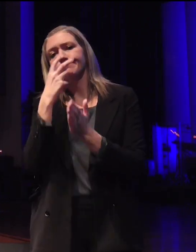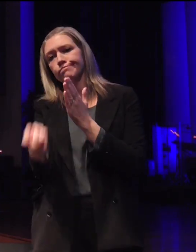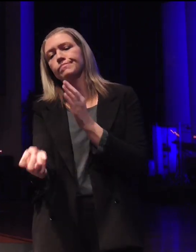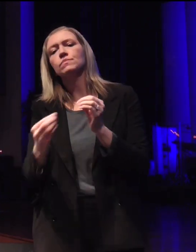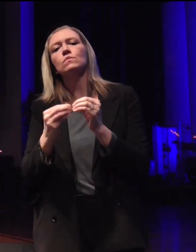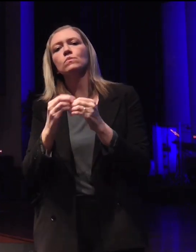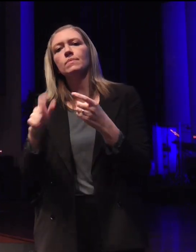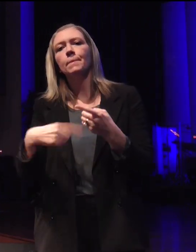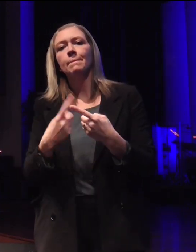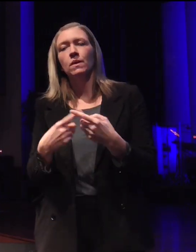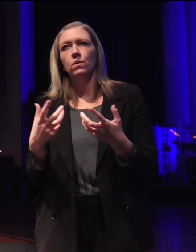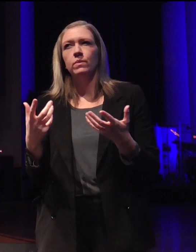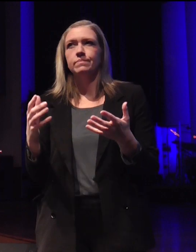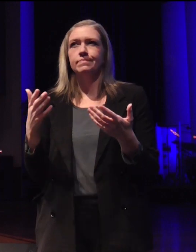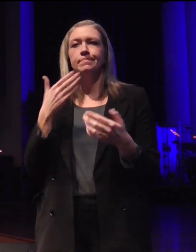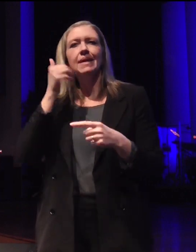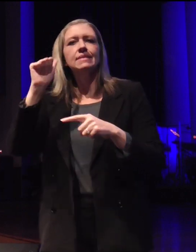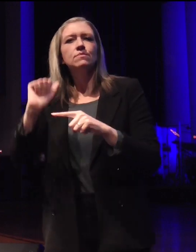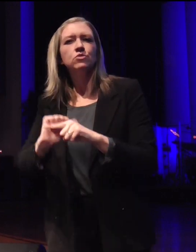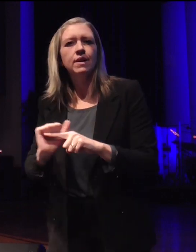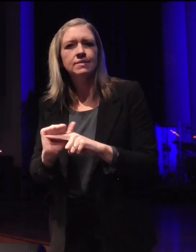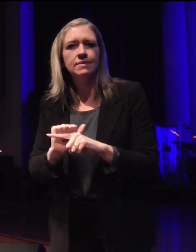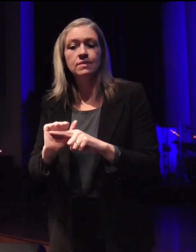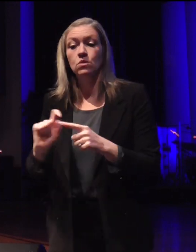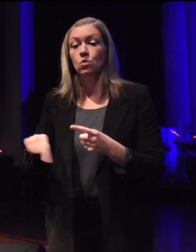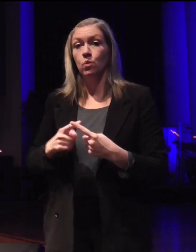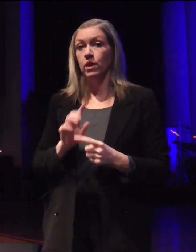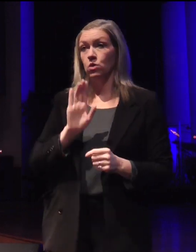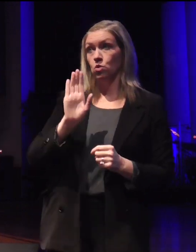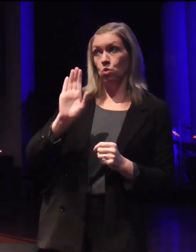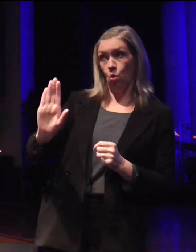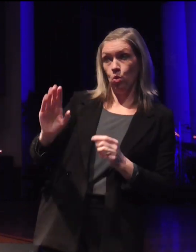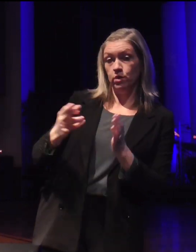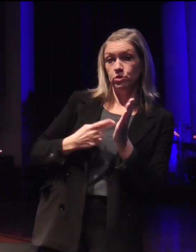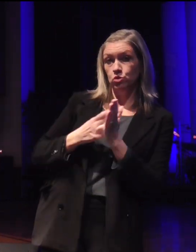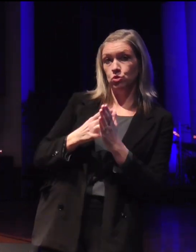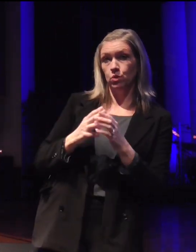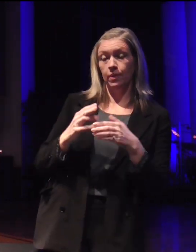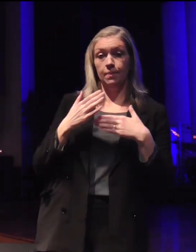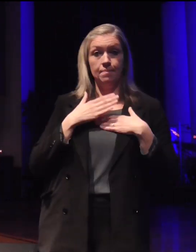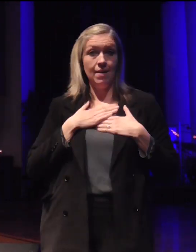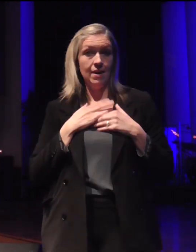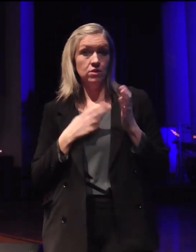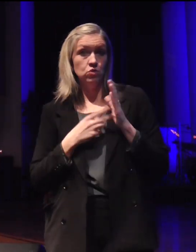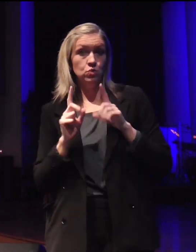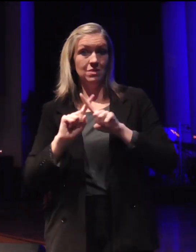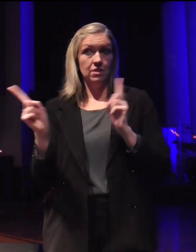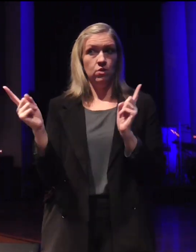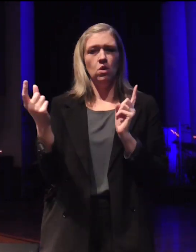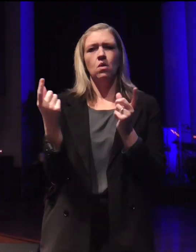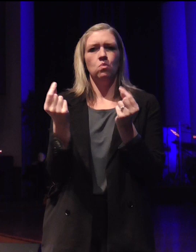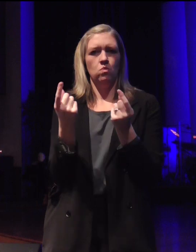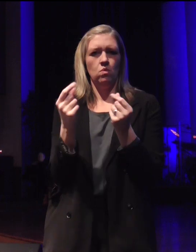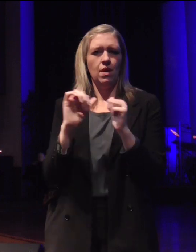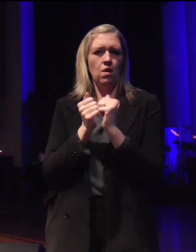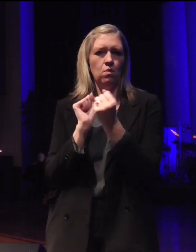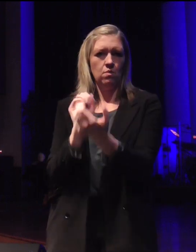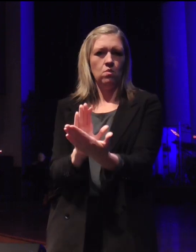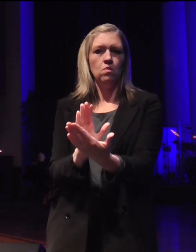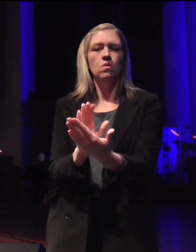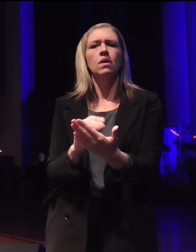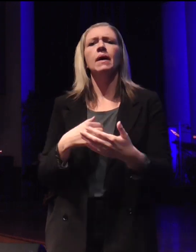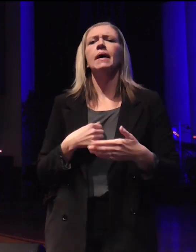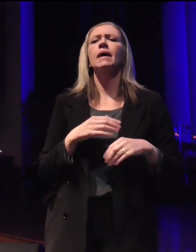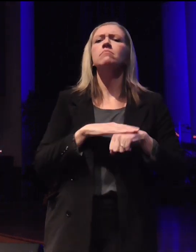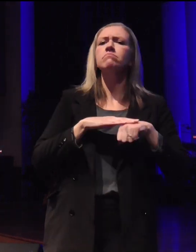best practices when your truth isn't my truth. I know I've talked a little bit about it this week, but we're really going to look